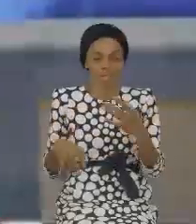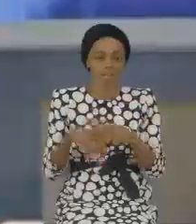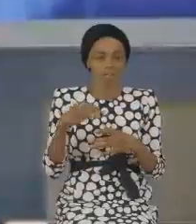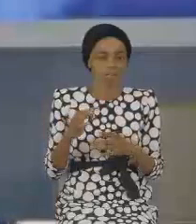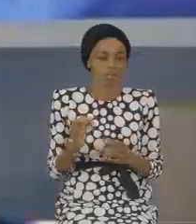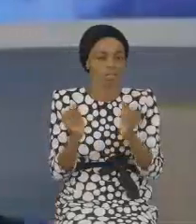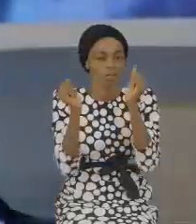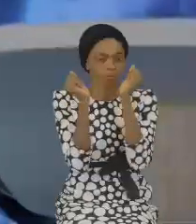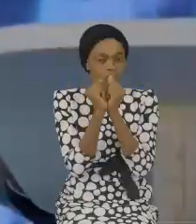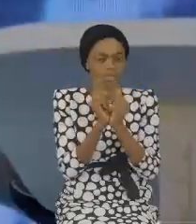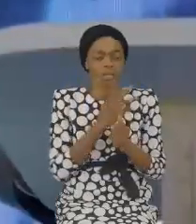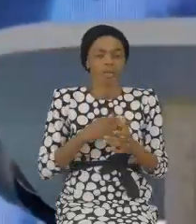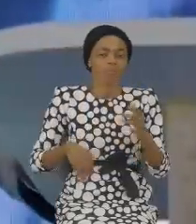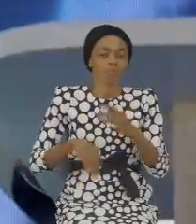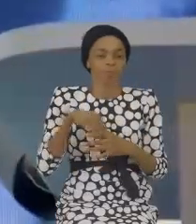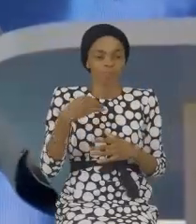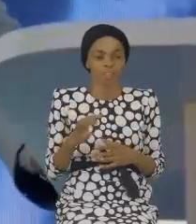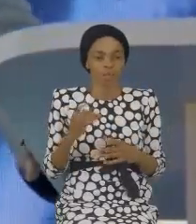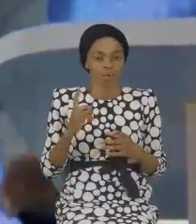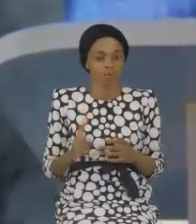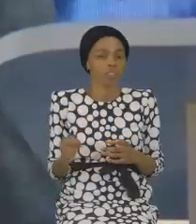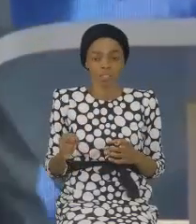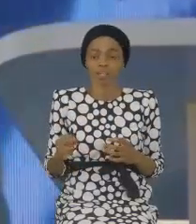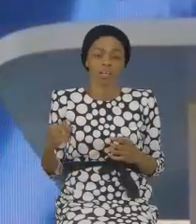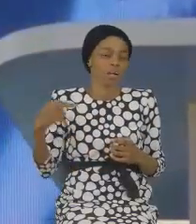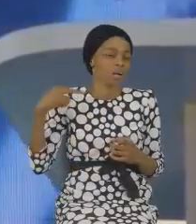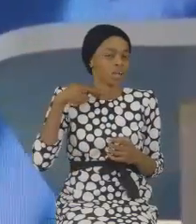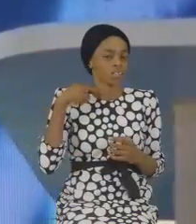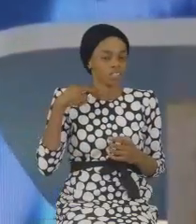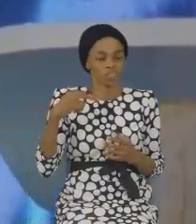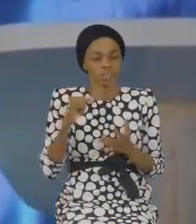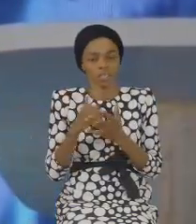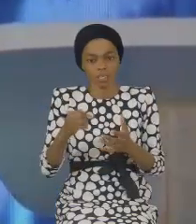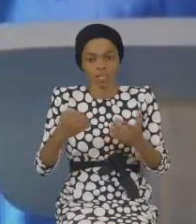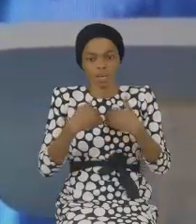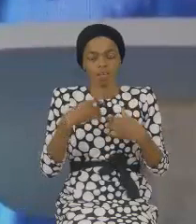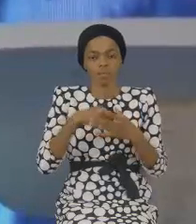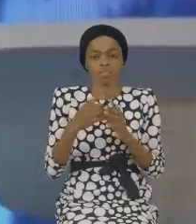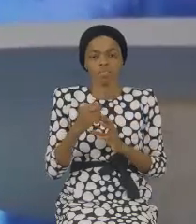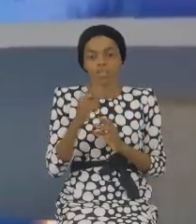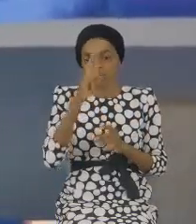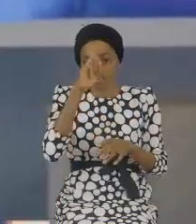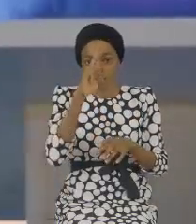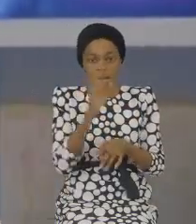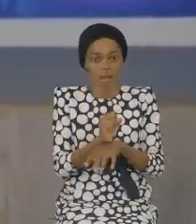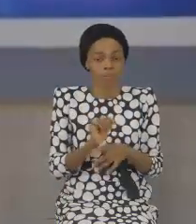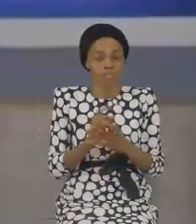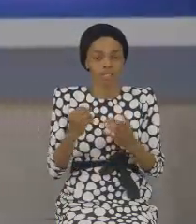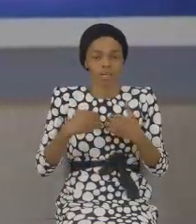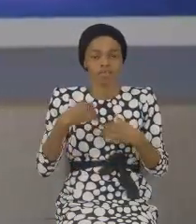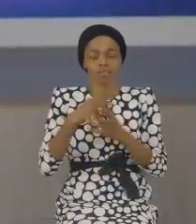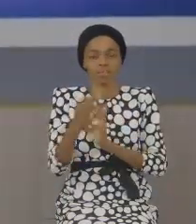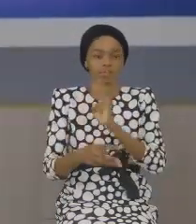and out of the addiction that they had in the world. But he said to the one who was to deliver